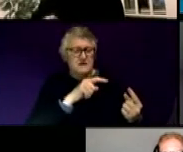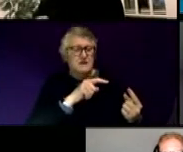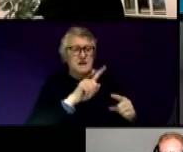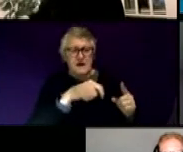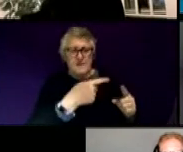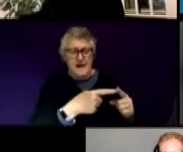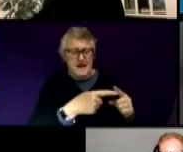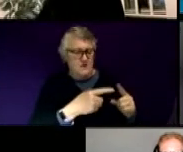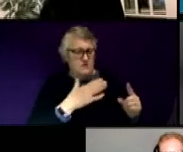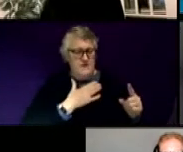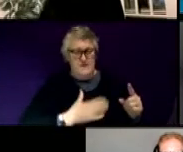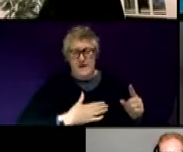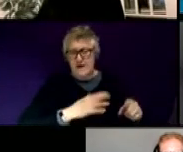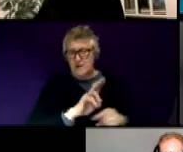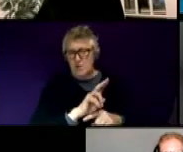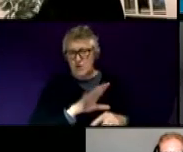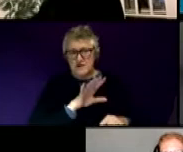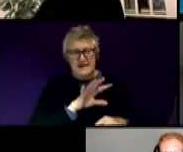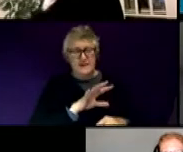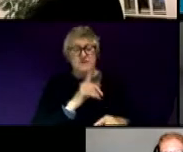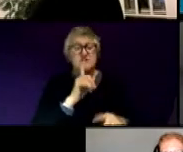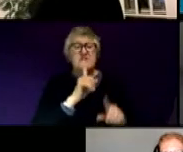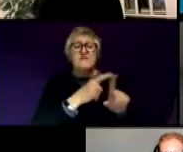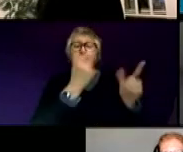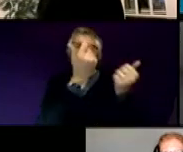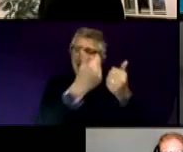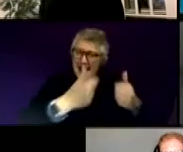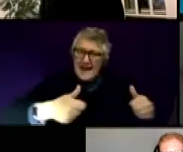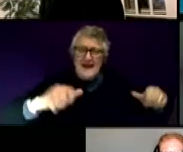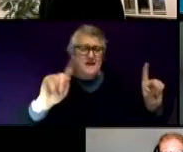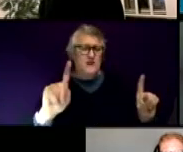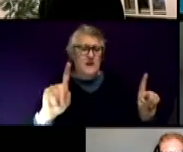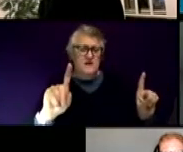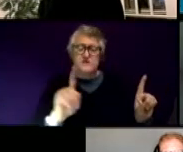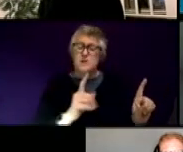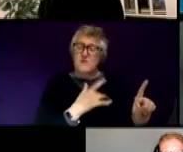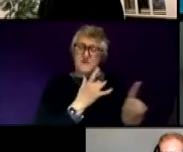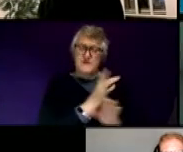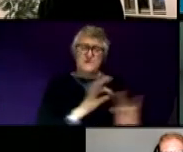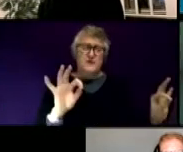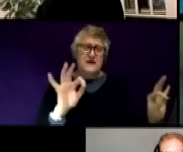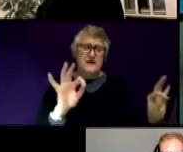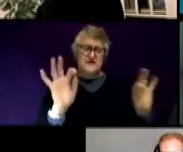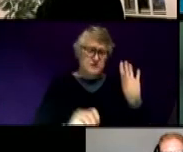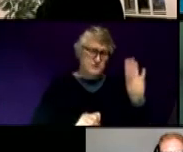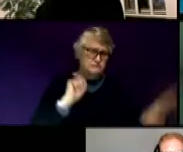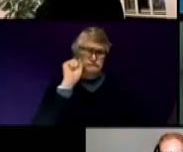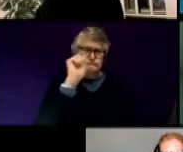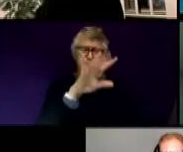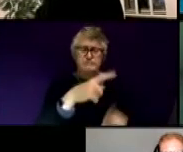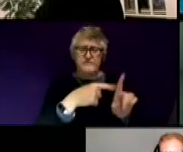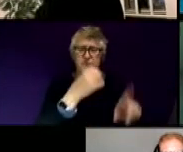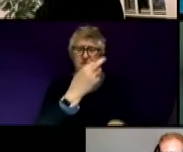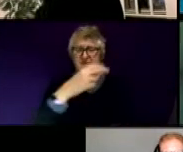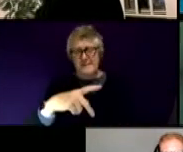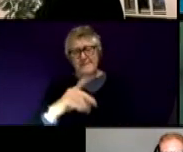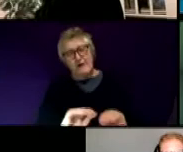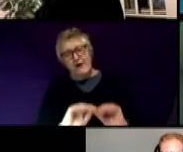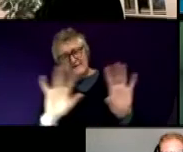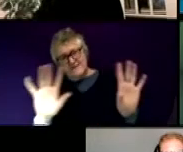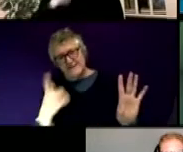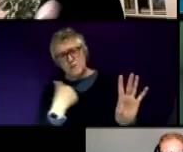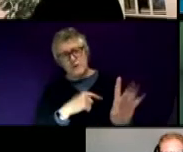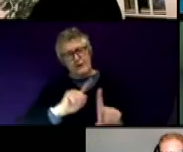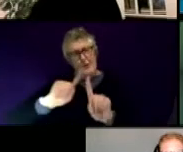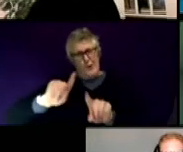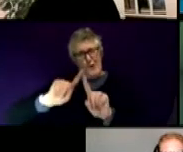to send information in as a PCCEP, or obviously we're gonna attend the town halls and get the